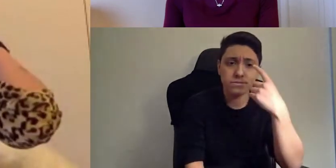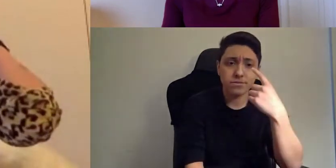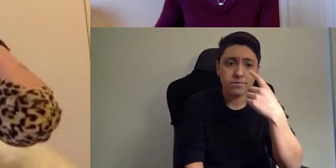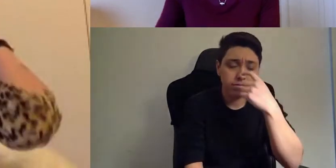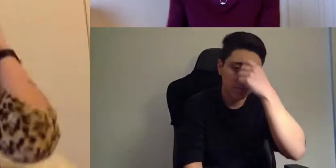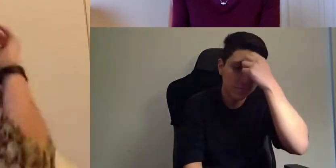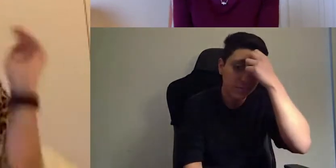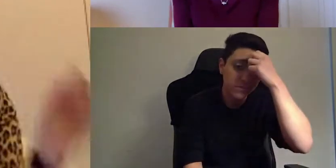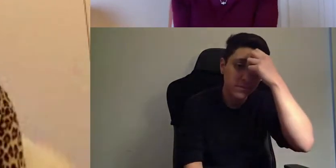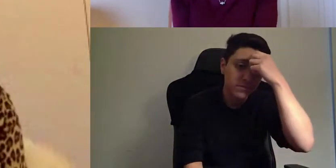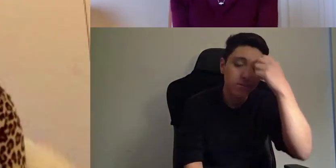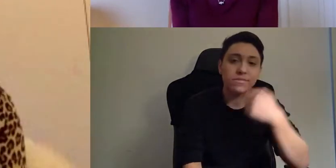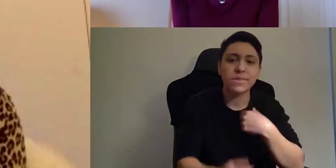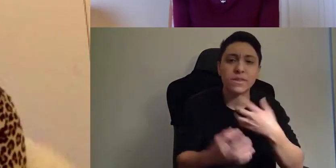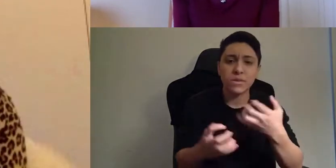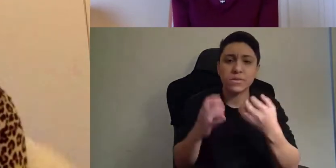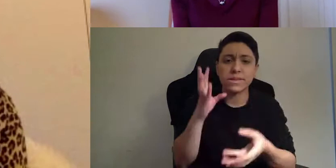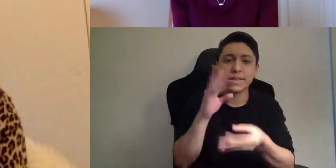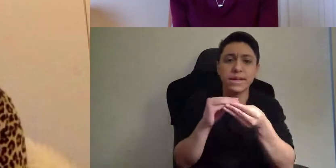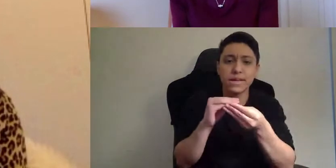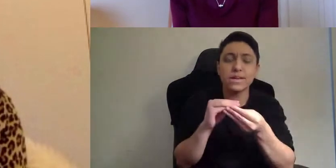I think I would just add on to that,